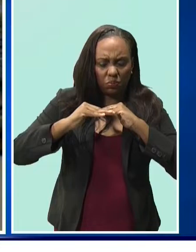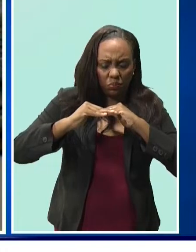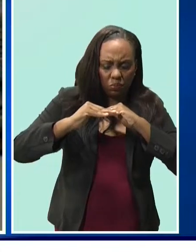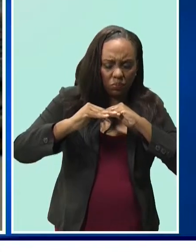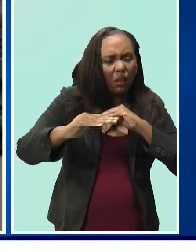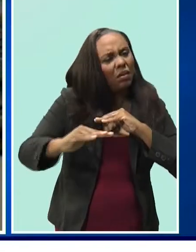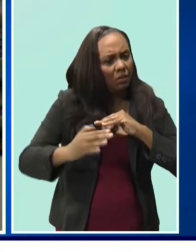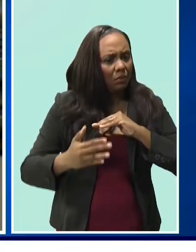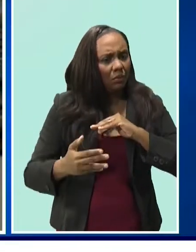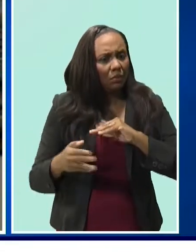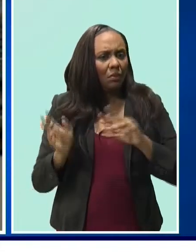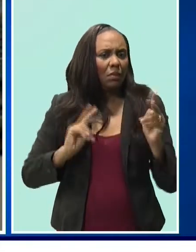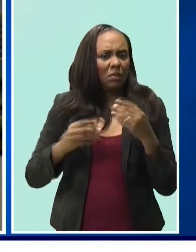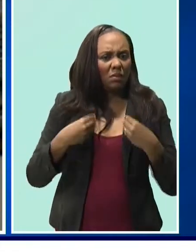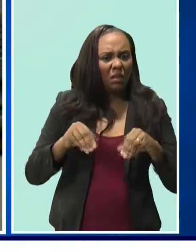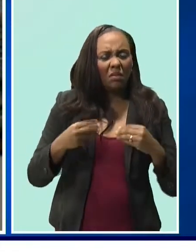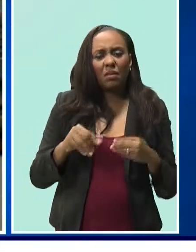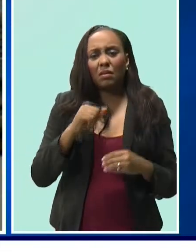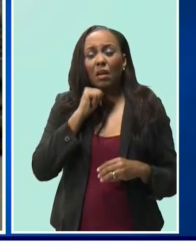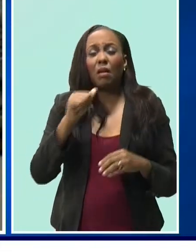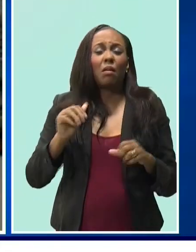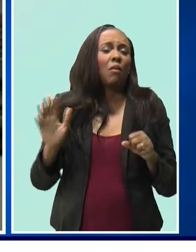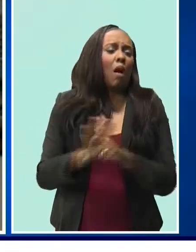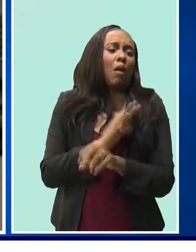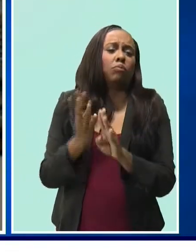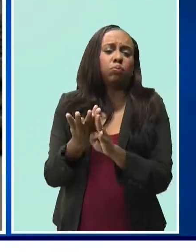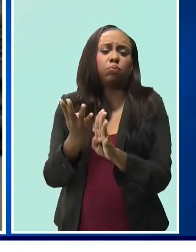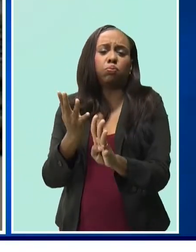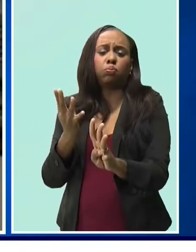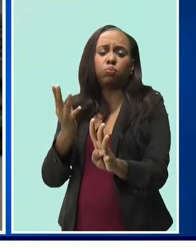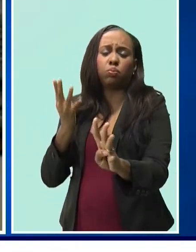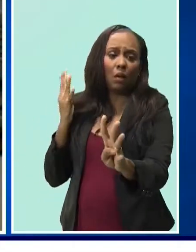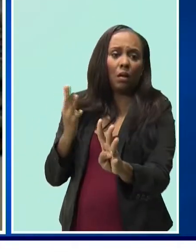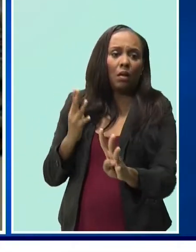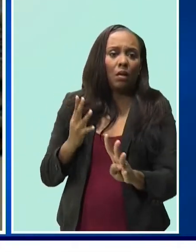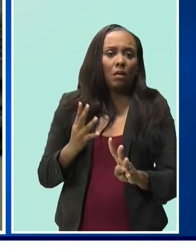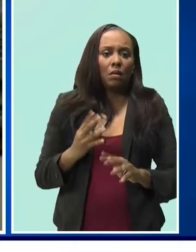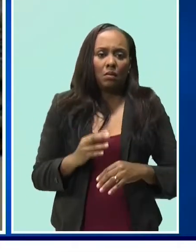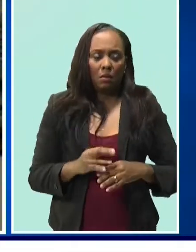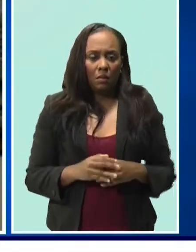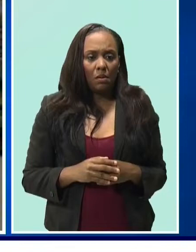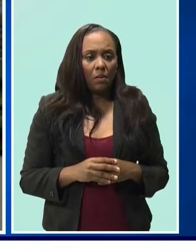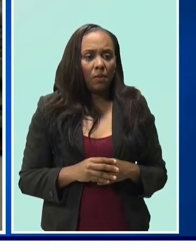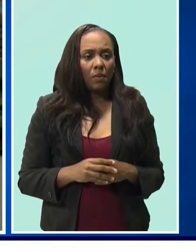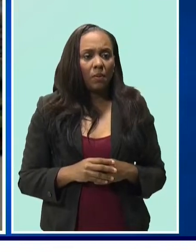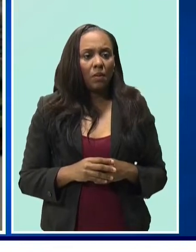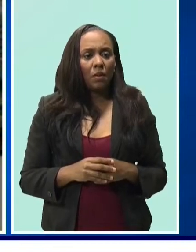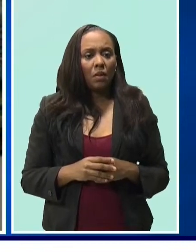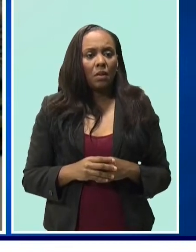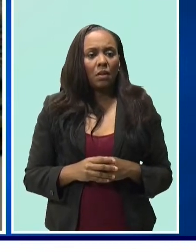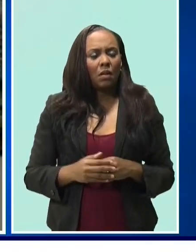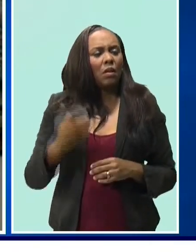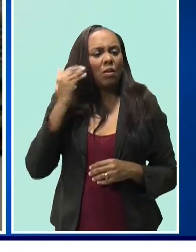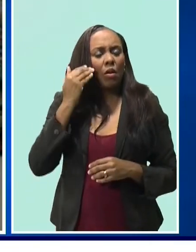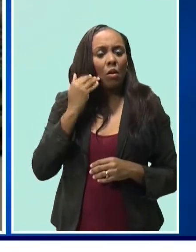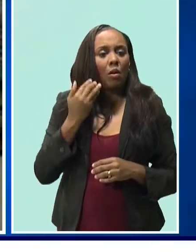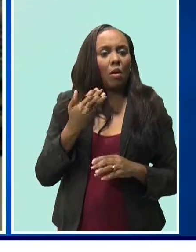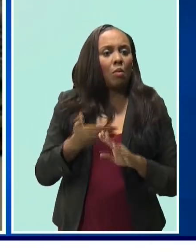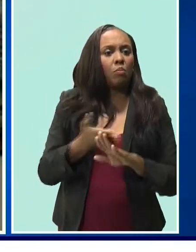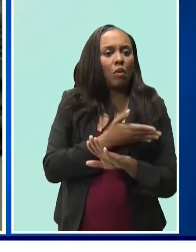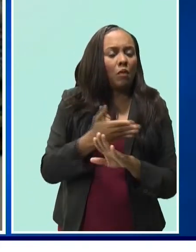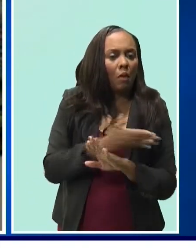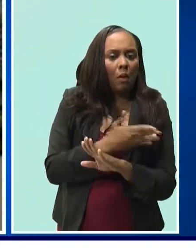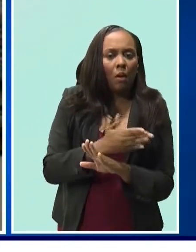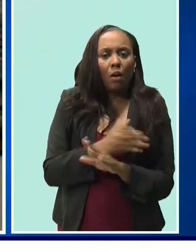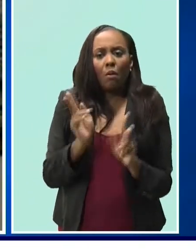of shopping that persons are doing, which is what we anticipated. We would not have anticipated the rush that we had at the beginning of that week